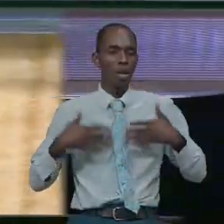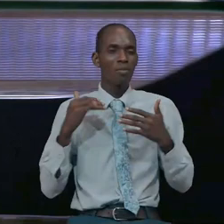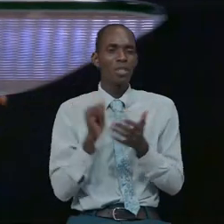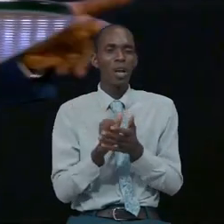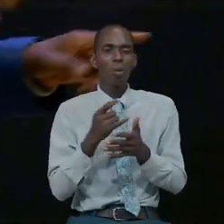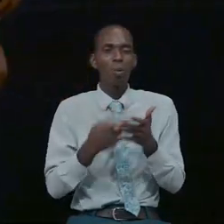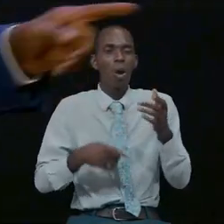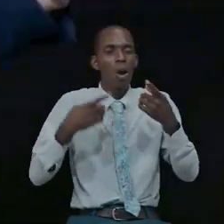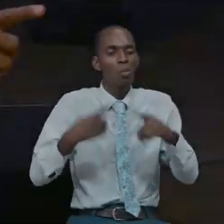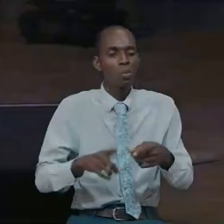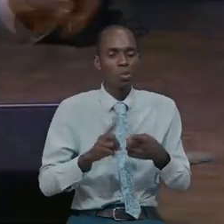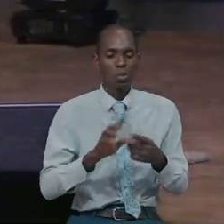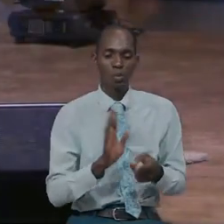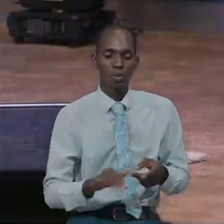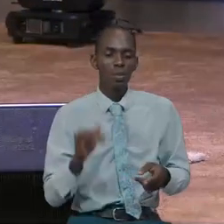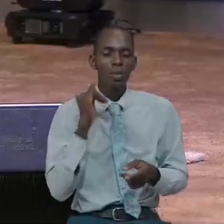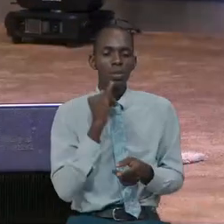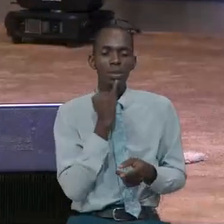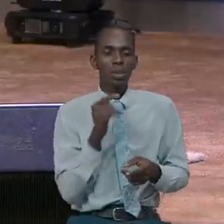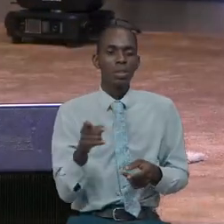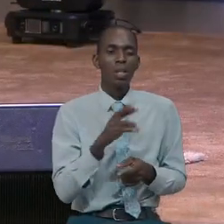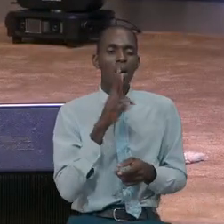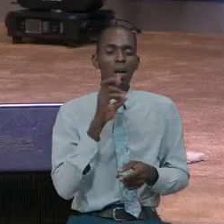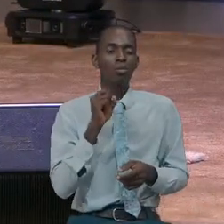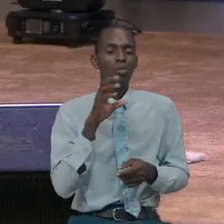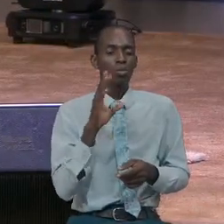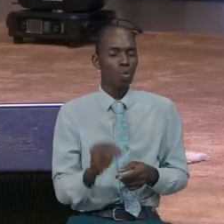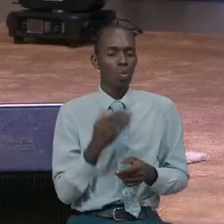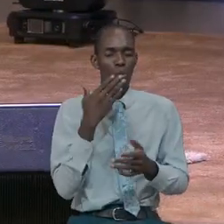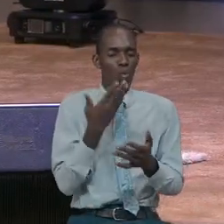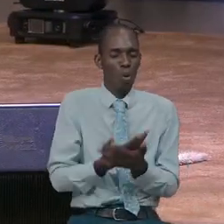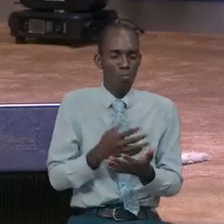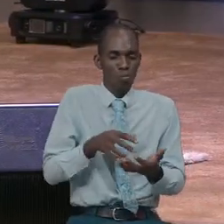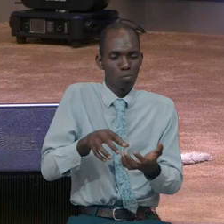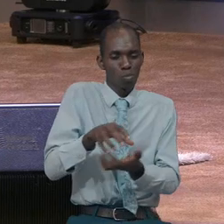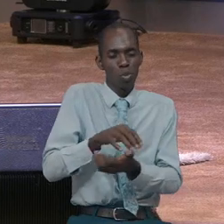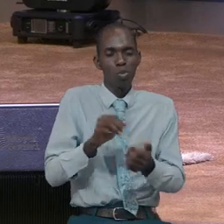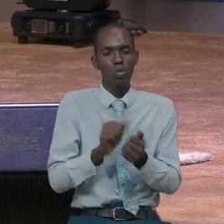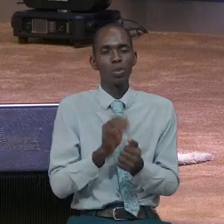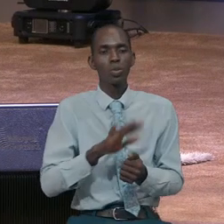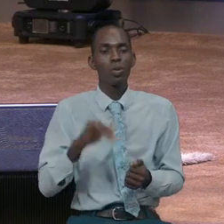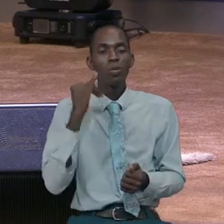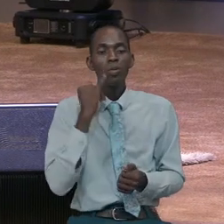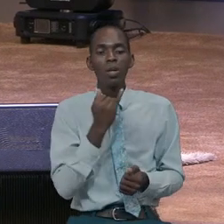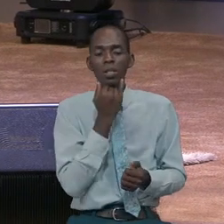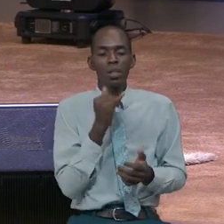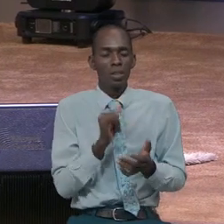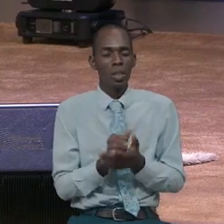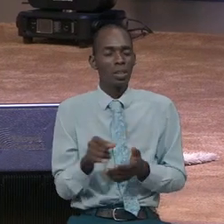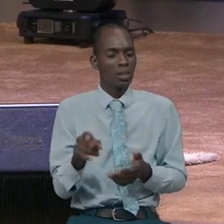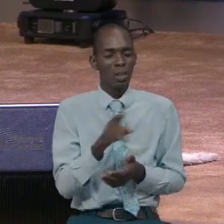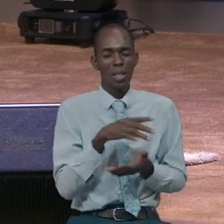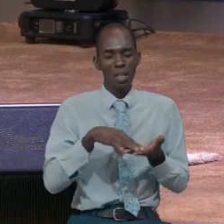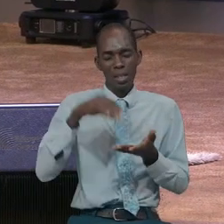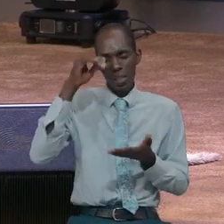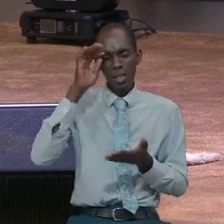of Israel. They so mingled with the heathens that they learned their works. Learned